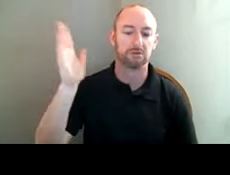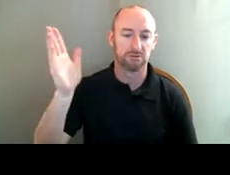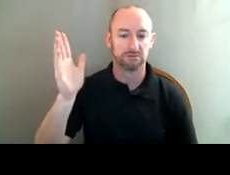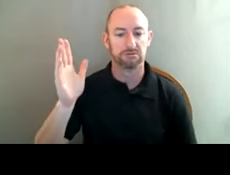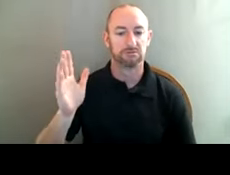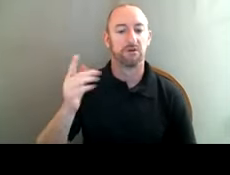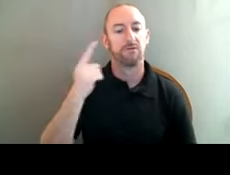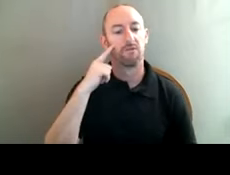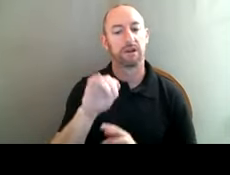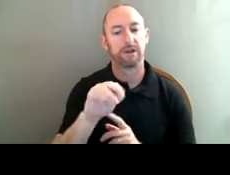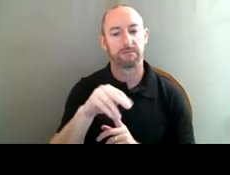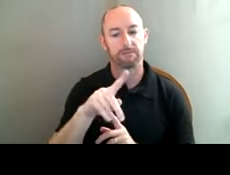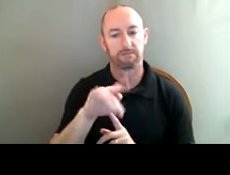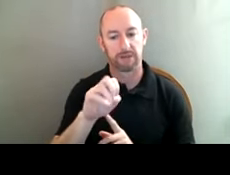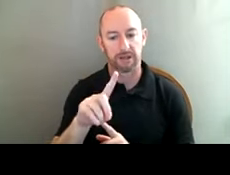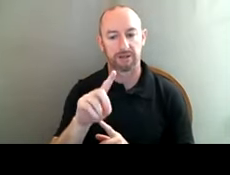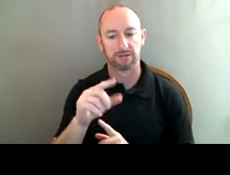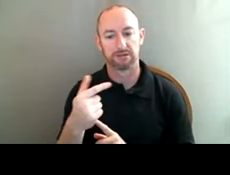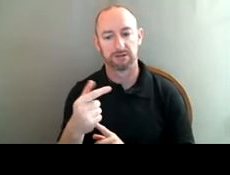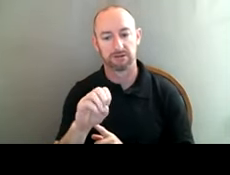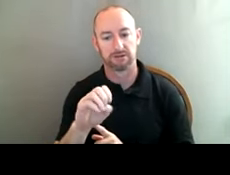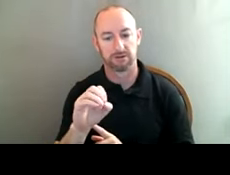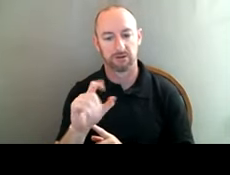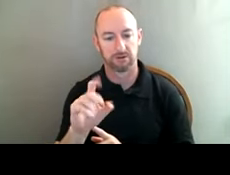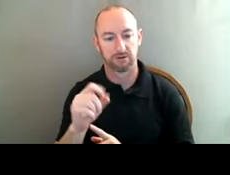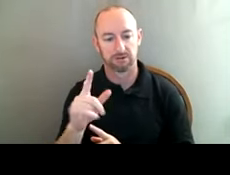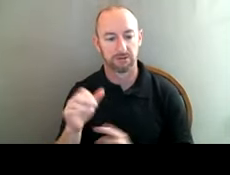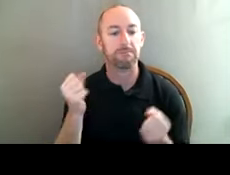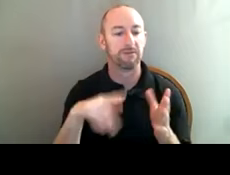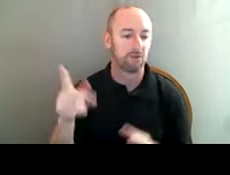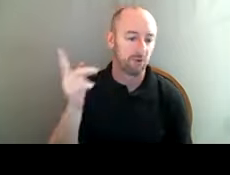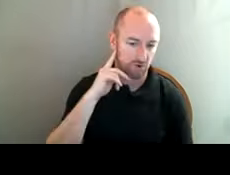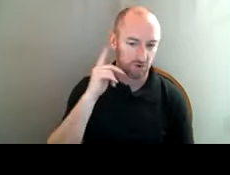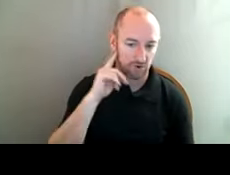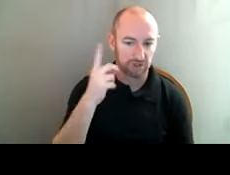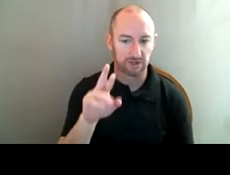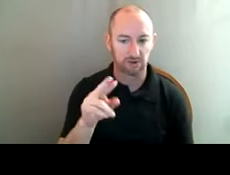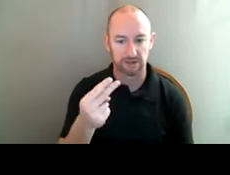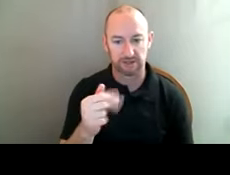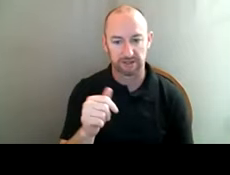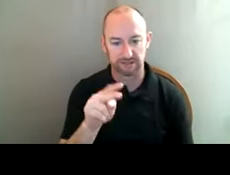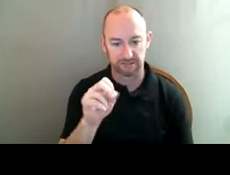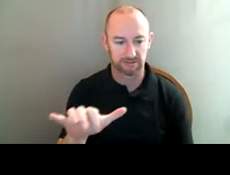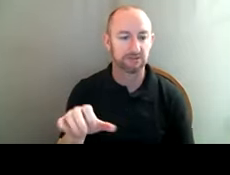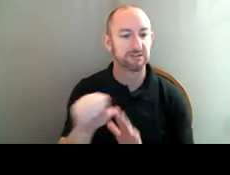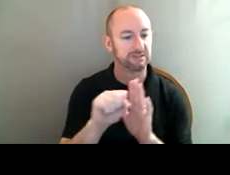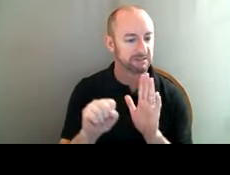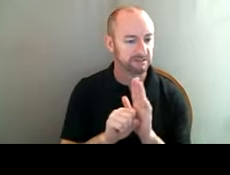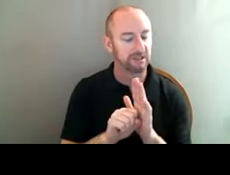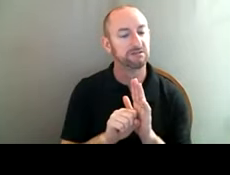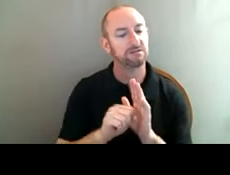Geology. Many of you knew or have heard of Dr. Haney. He was the state geologist and KGS director